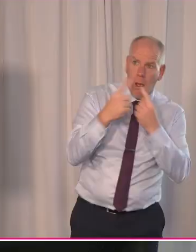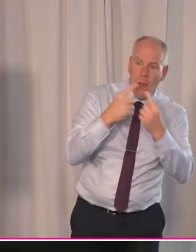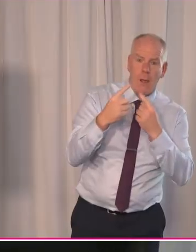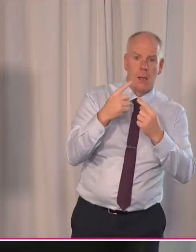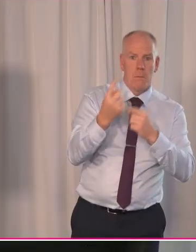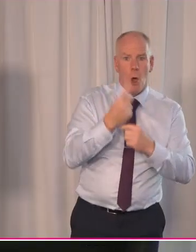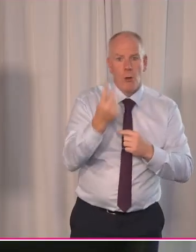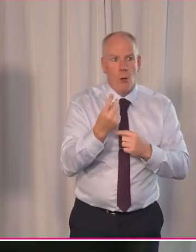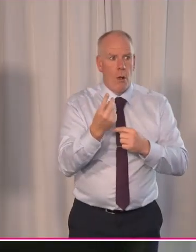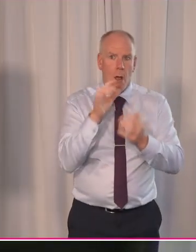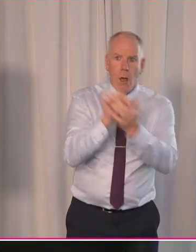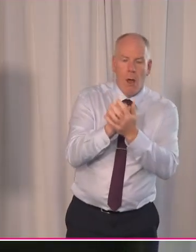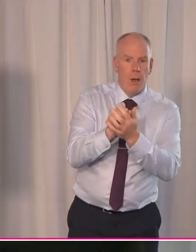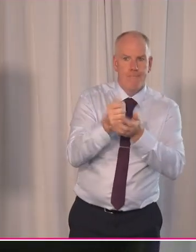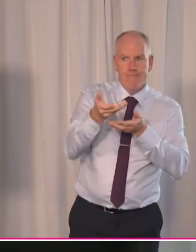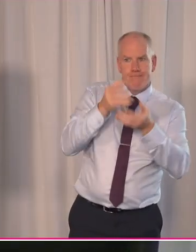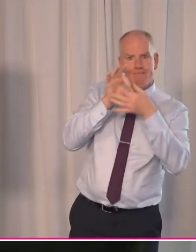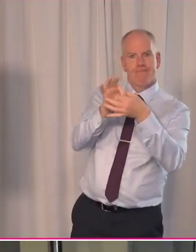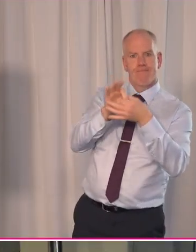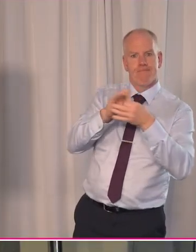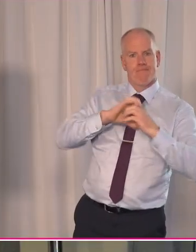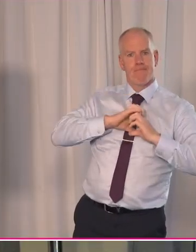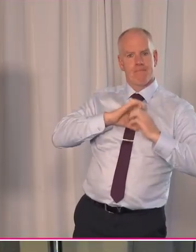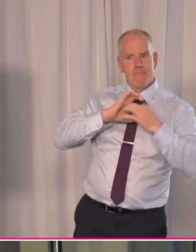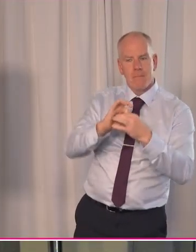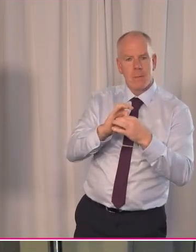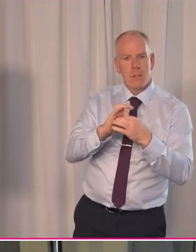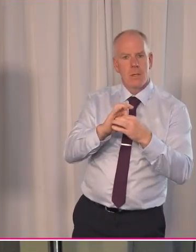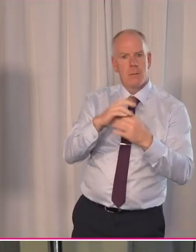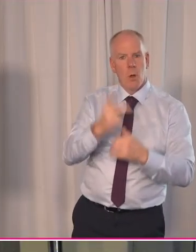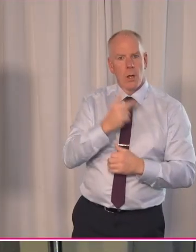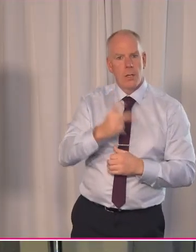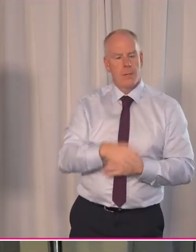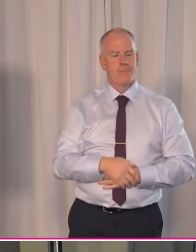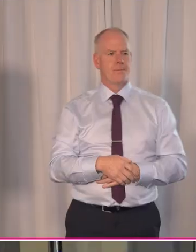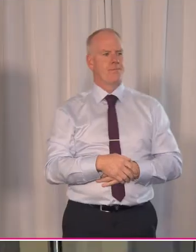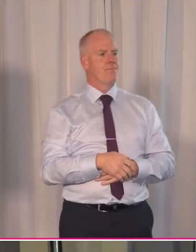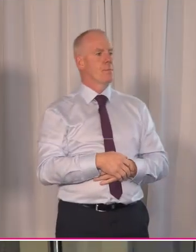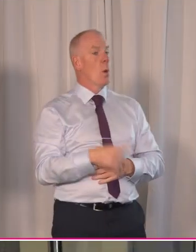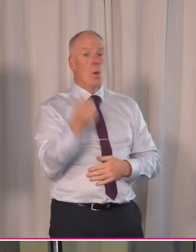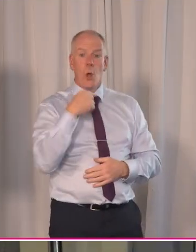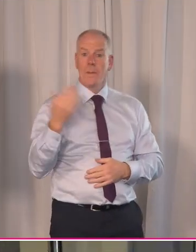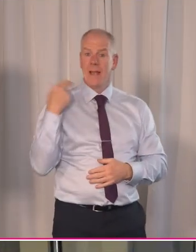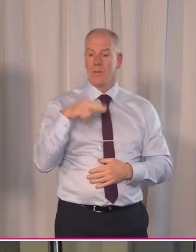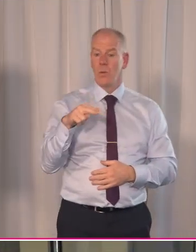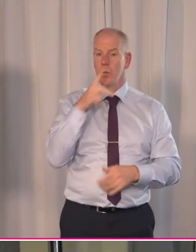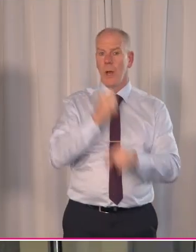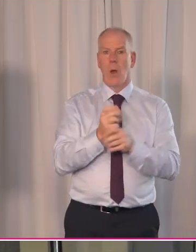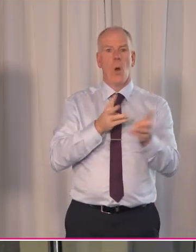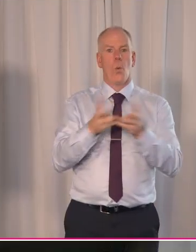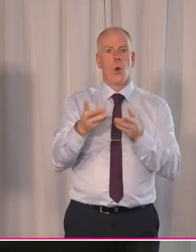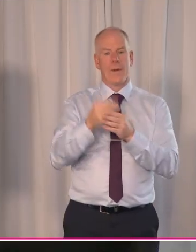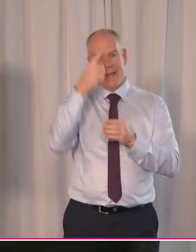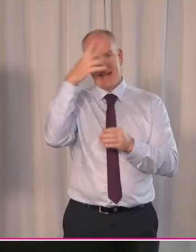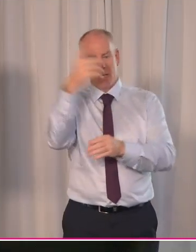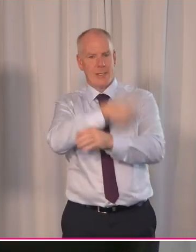to find or identify a partner? So the brief I got for this afternoon was to focus on work with intellectual disabilities,